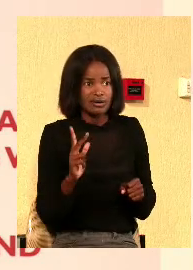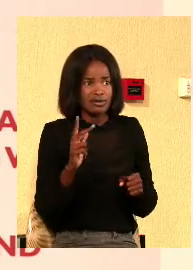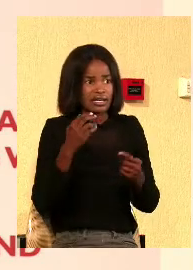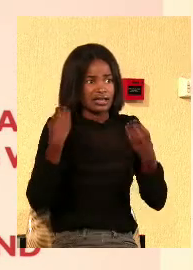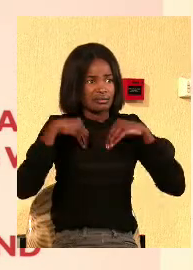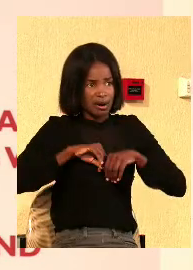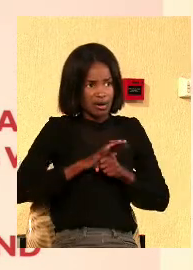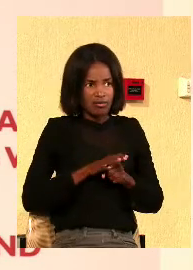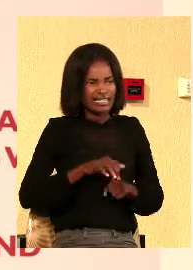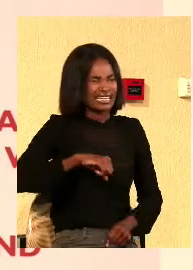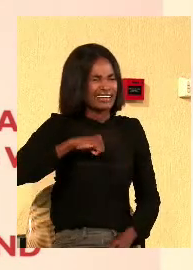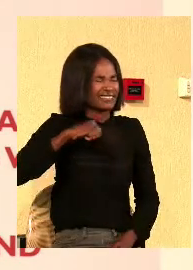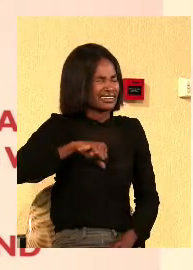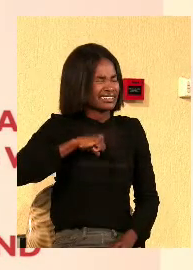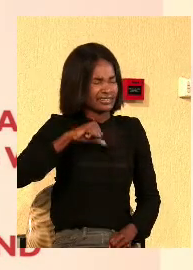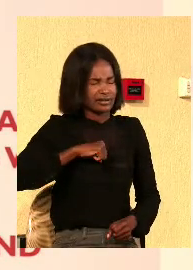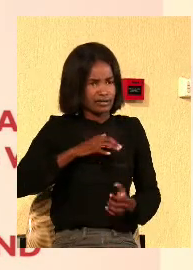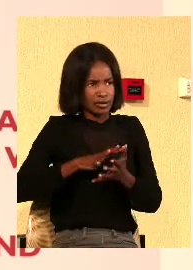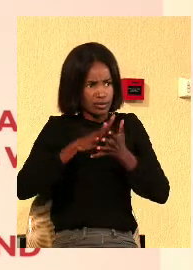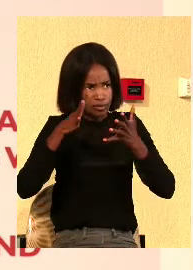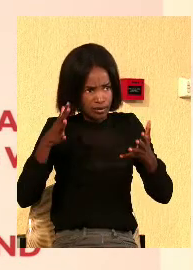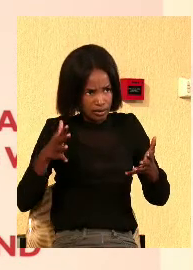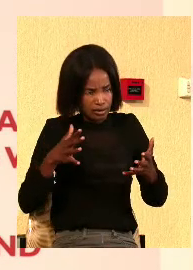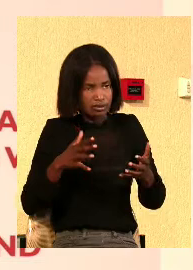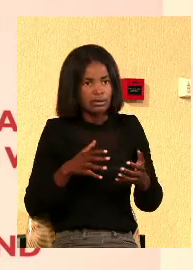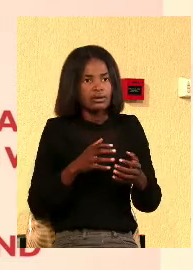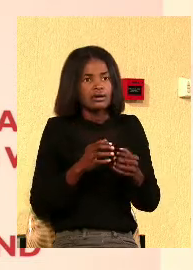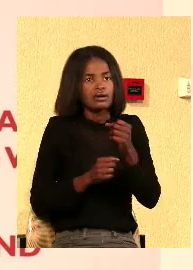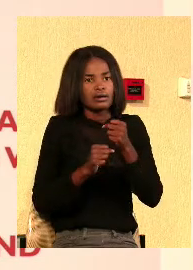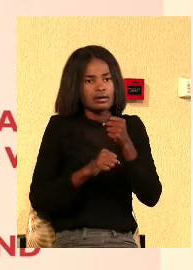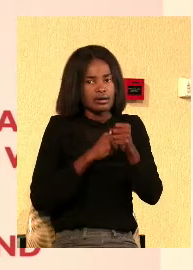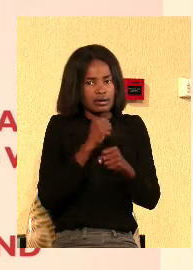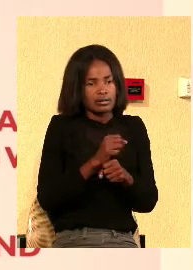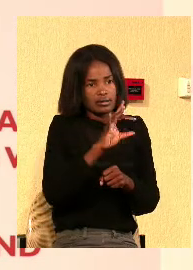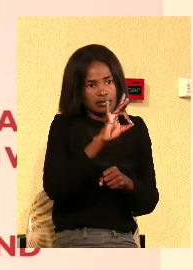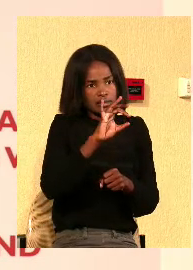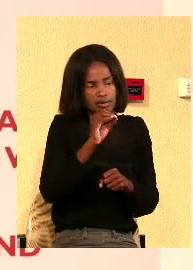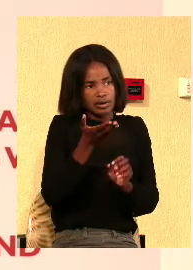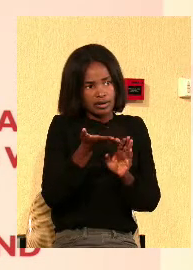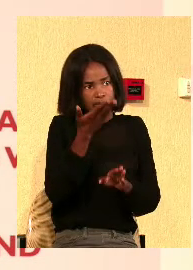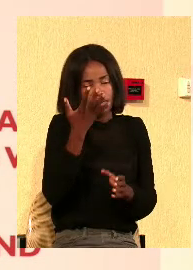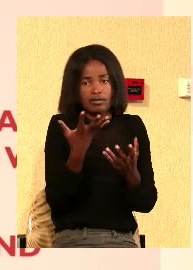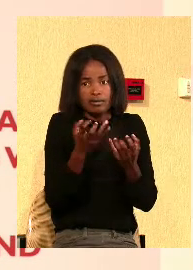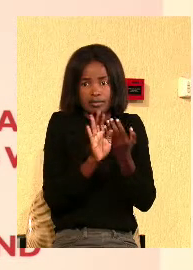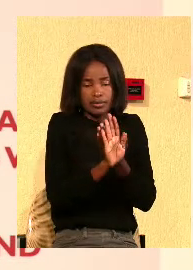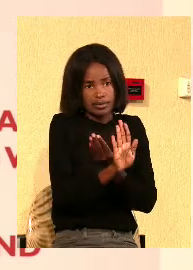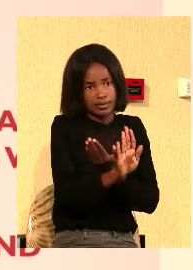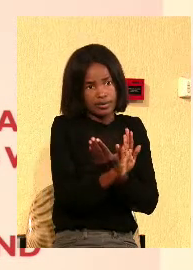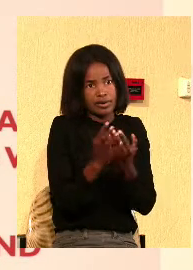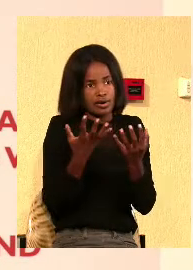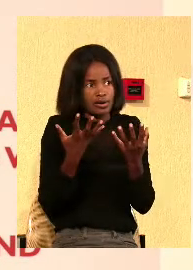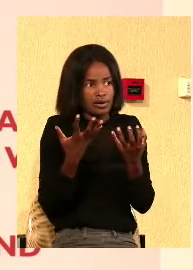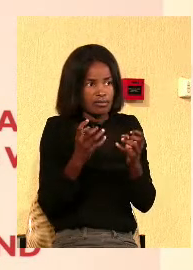of, mostly age of 80, let me put it that way. So they need protection. They need more